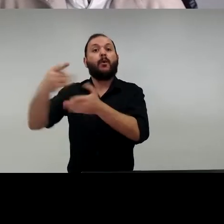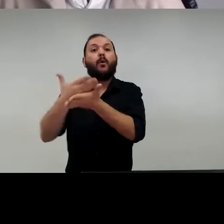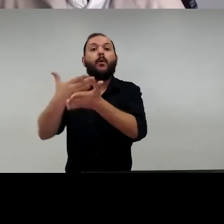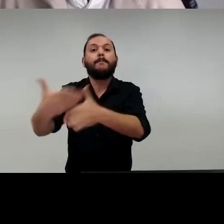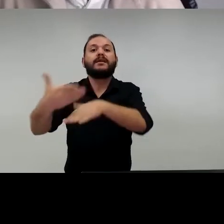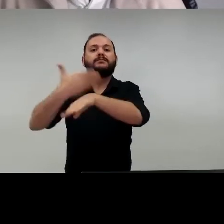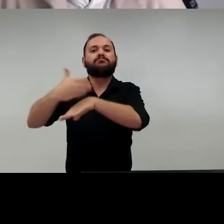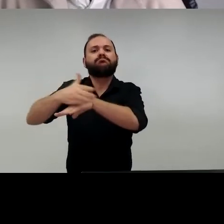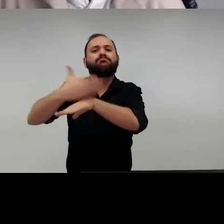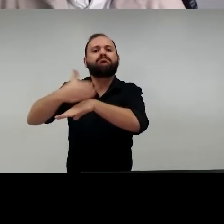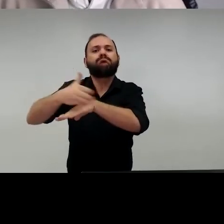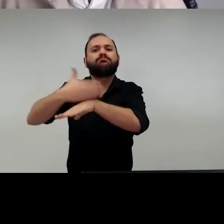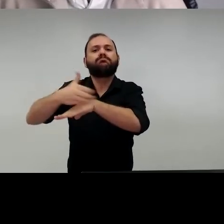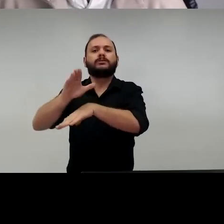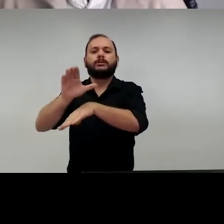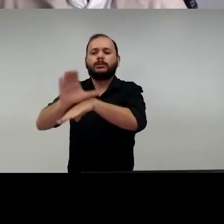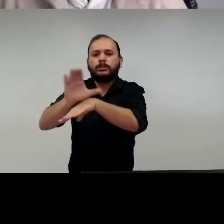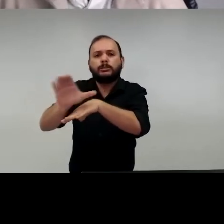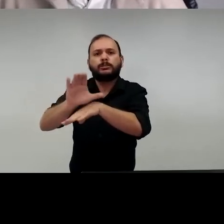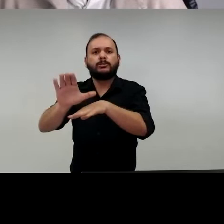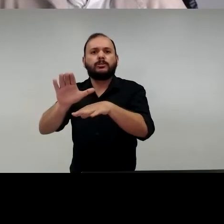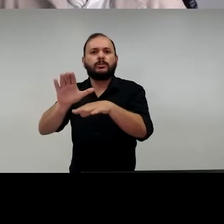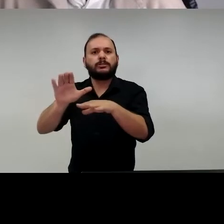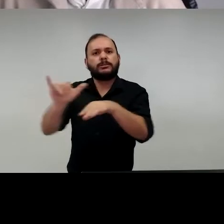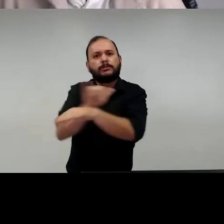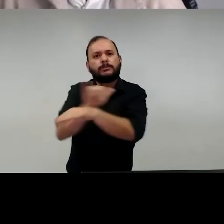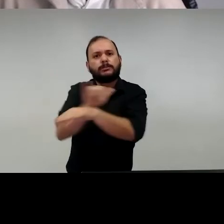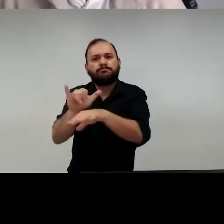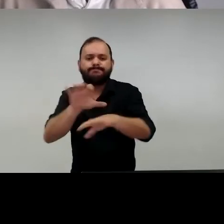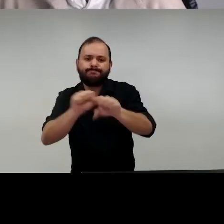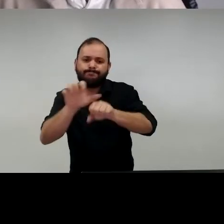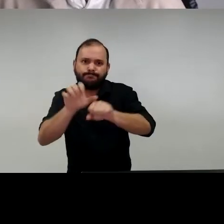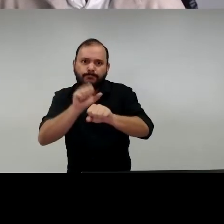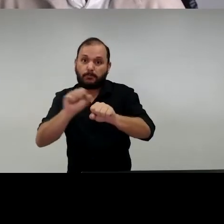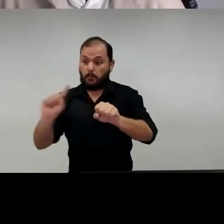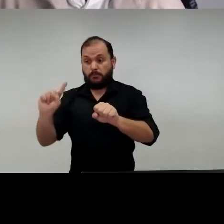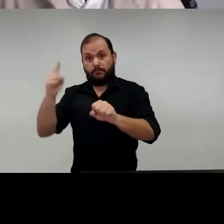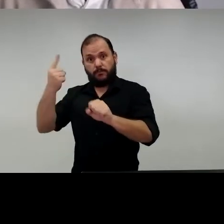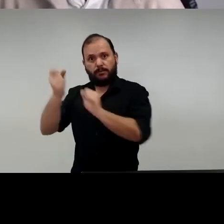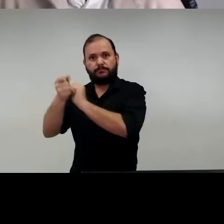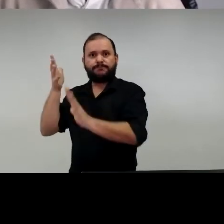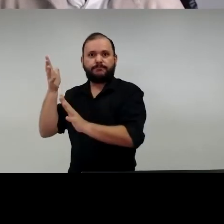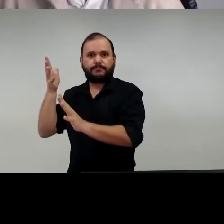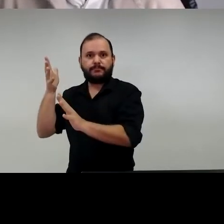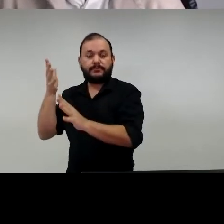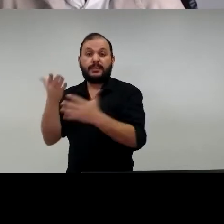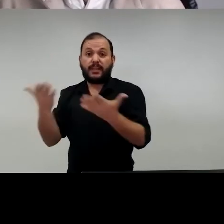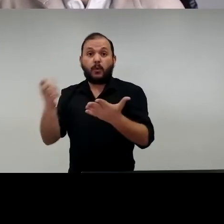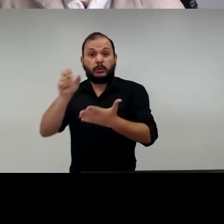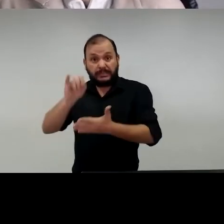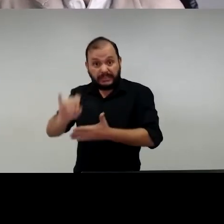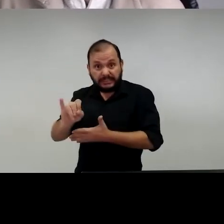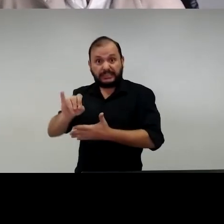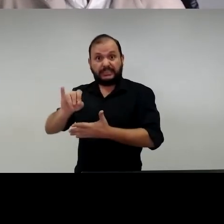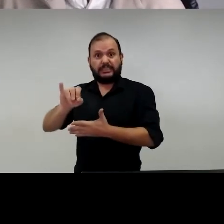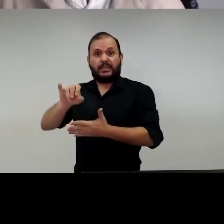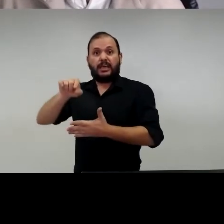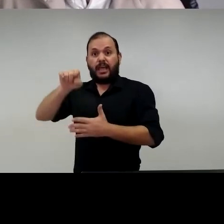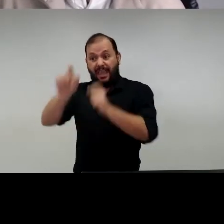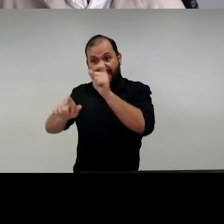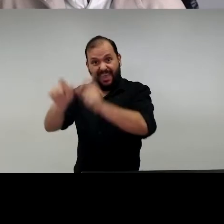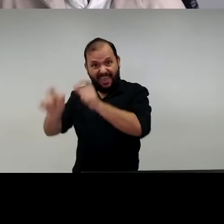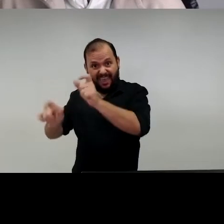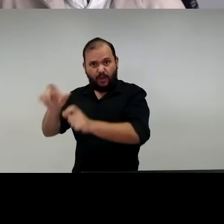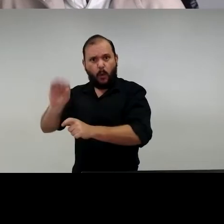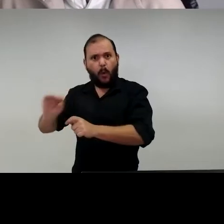theory, it's a bit less critical, is that if you do not master all the languages before you start being